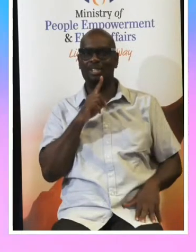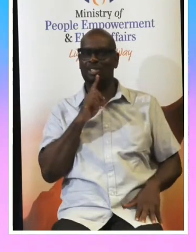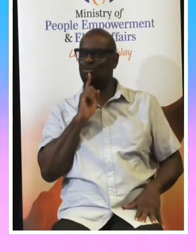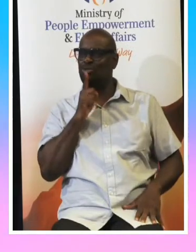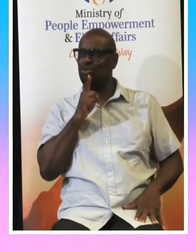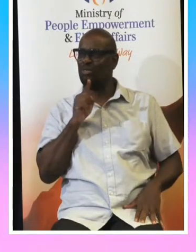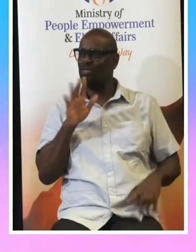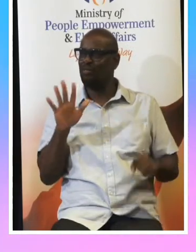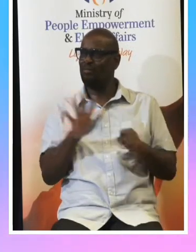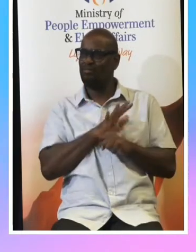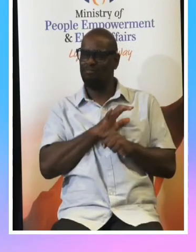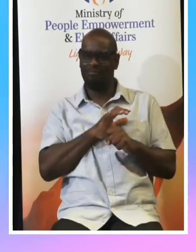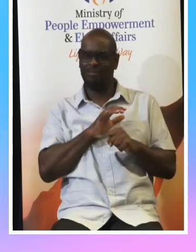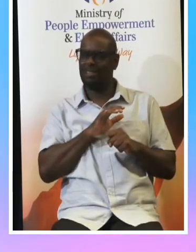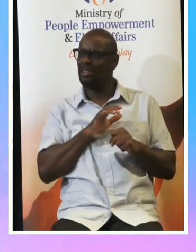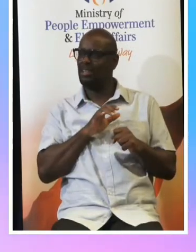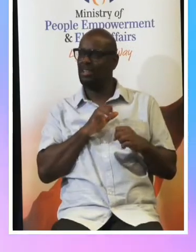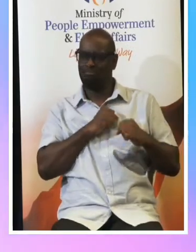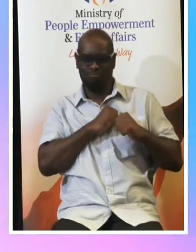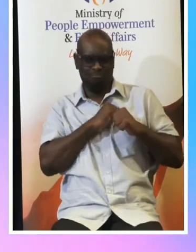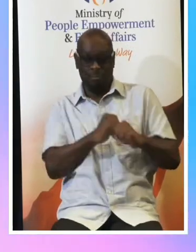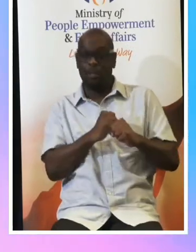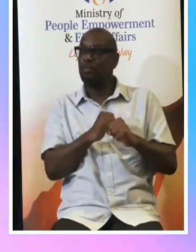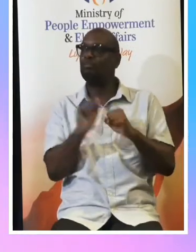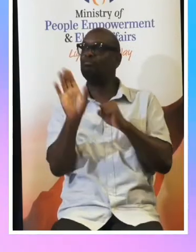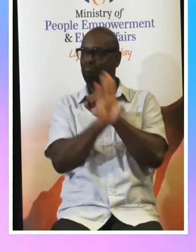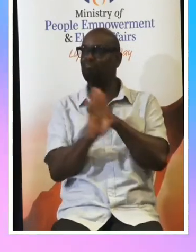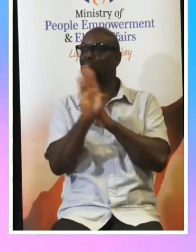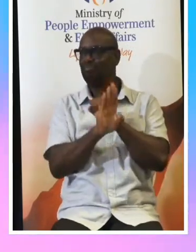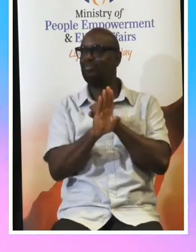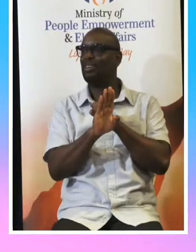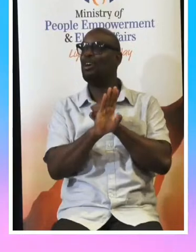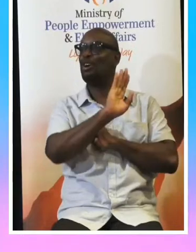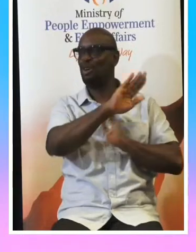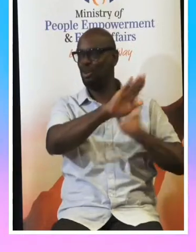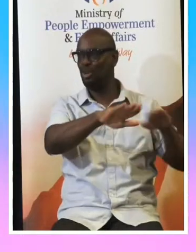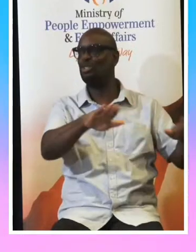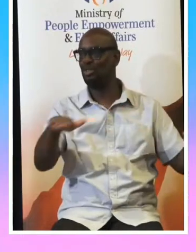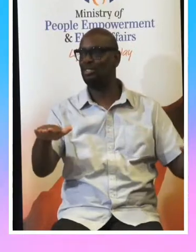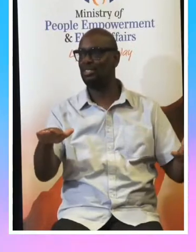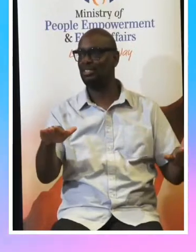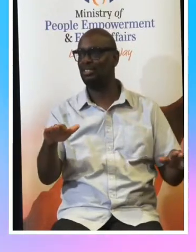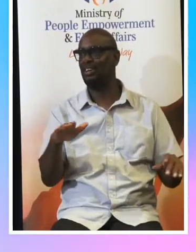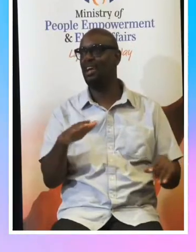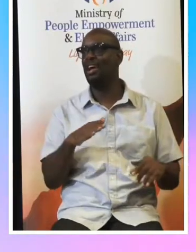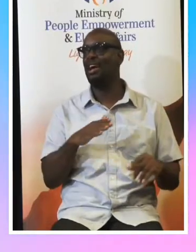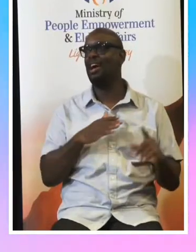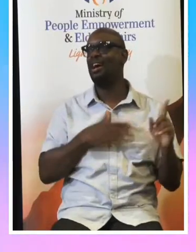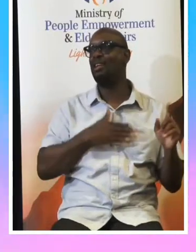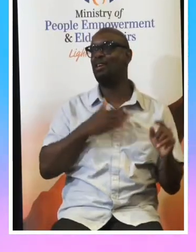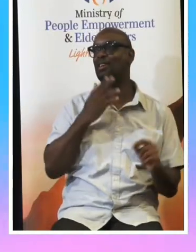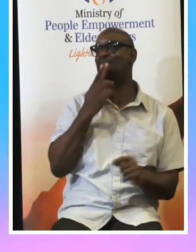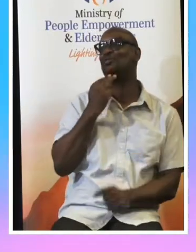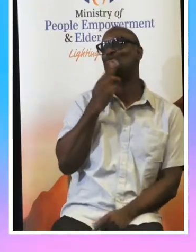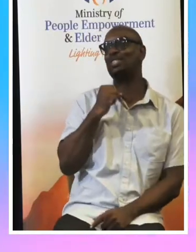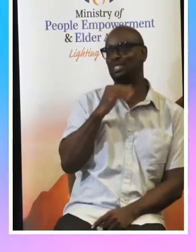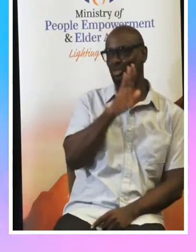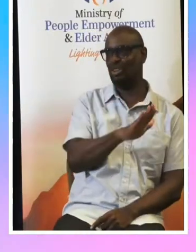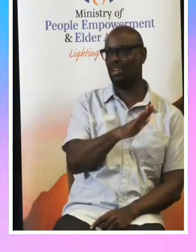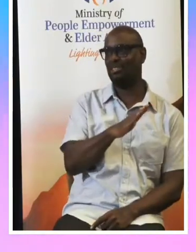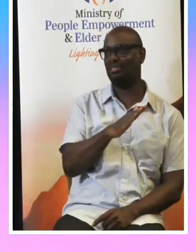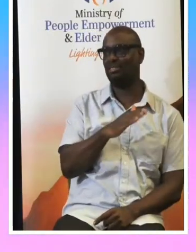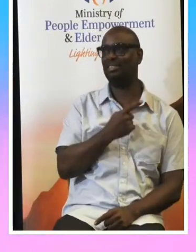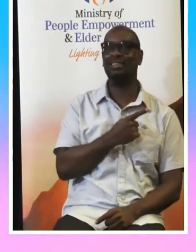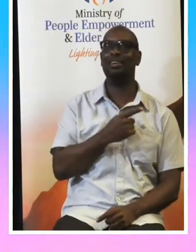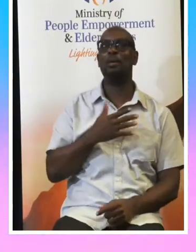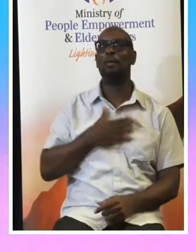defense of her children. And dare I say, her sweetest child. My brothers aren't here this evening,